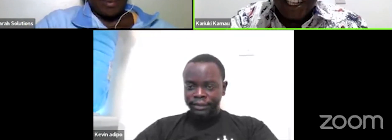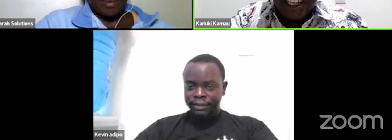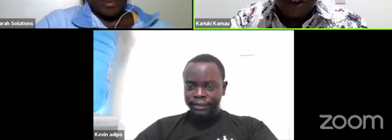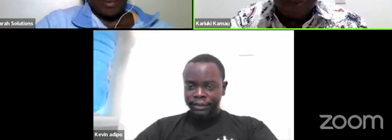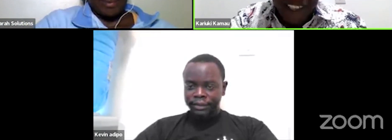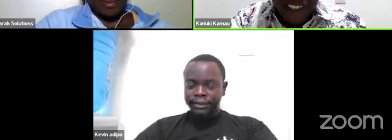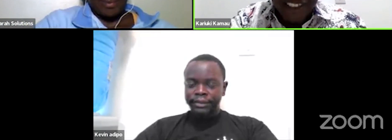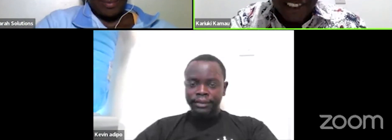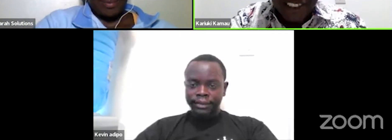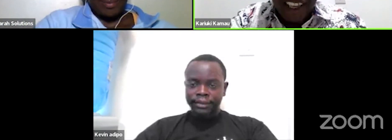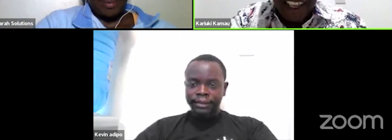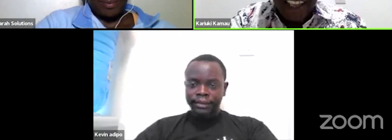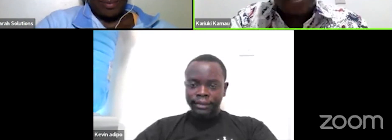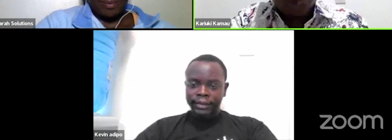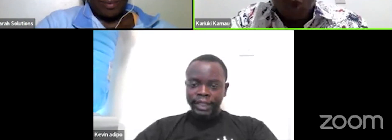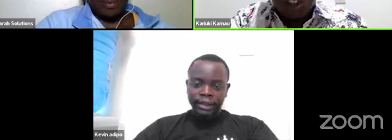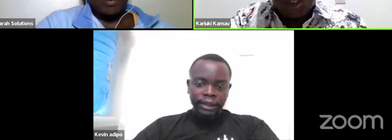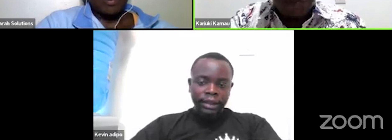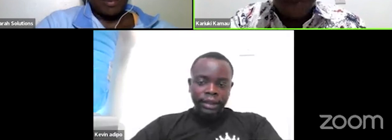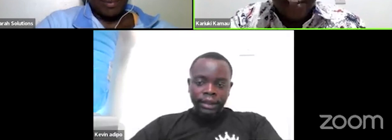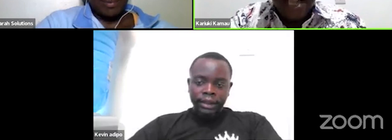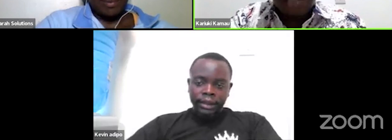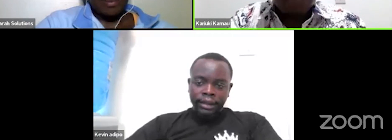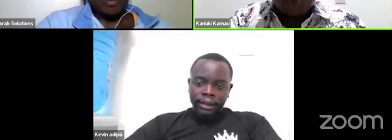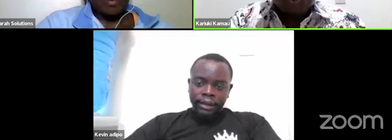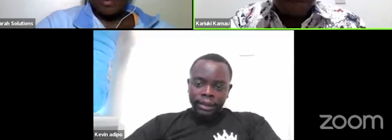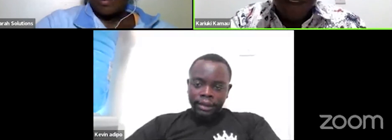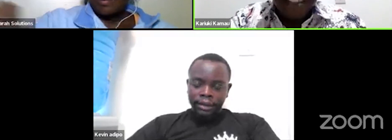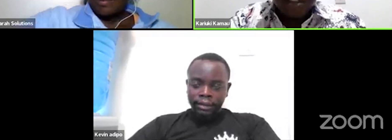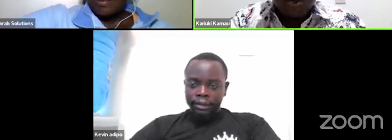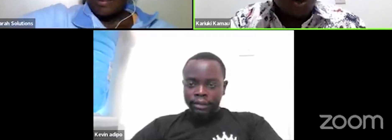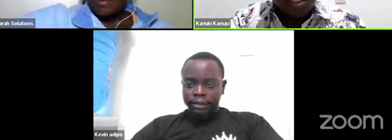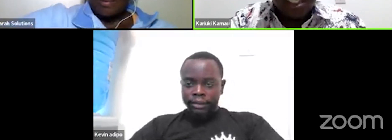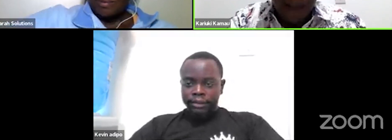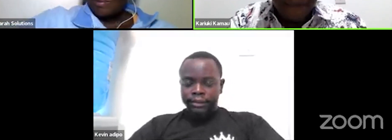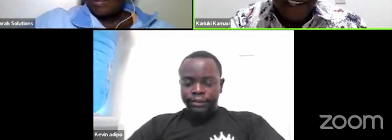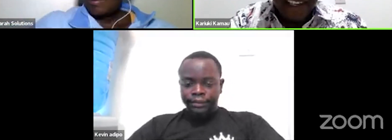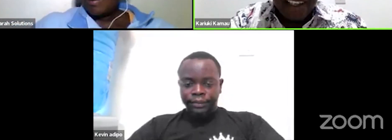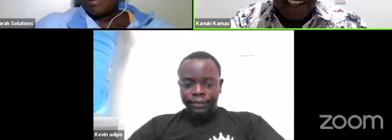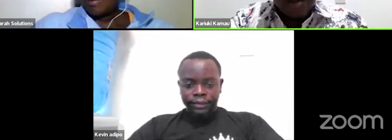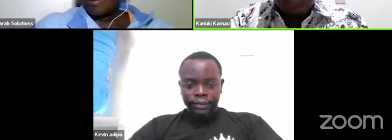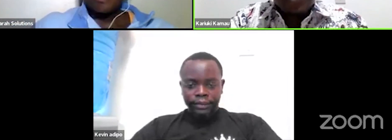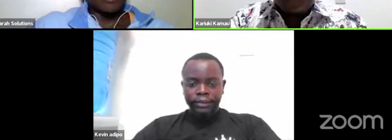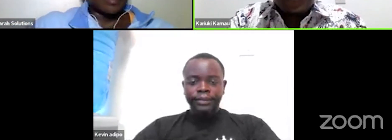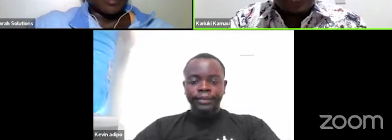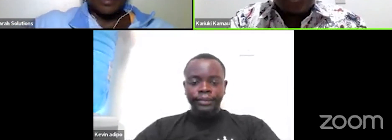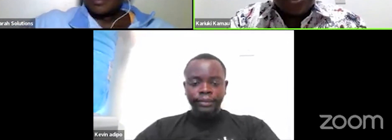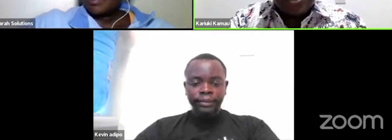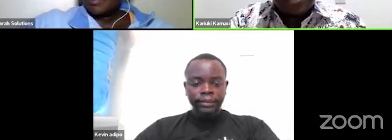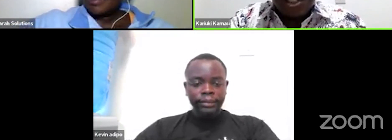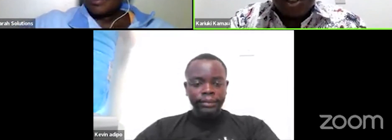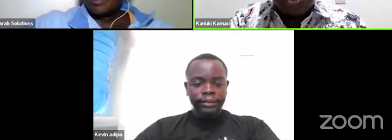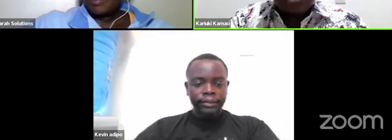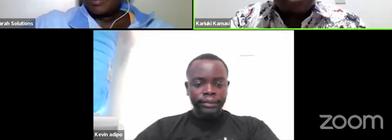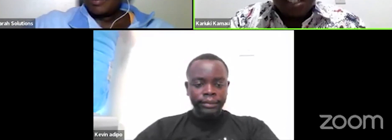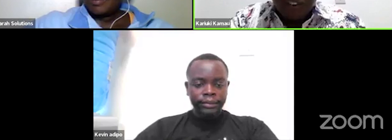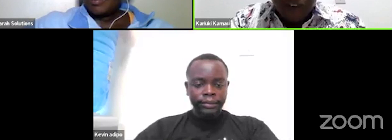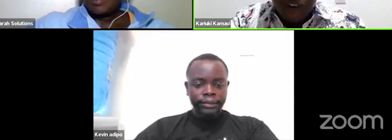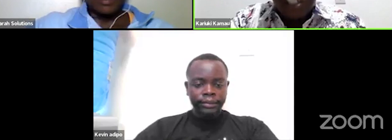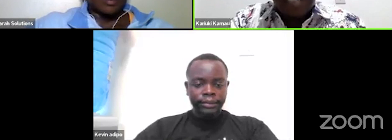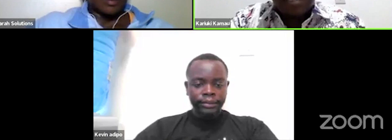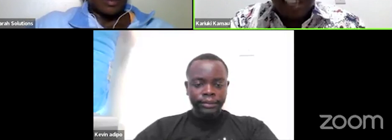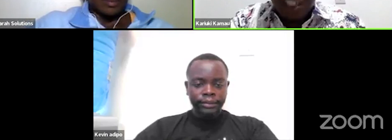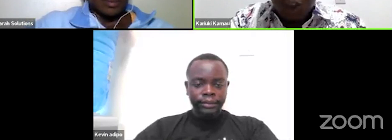cities using your old mind. It's good to upgrade, expose your mind with what is happening. As organization